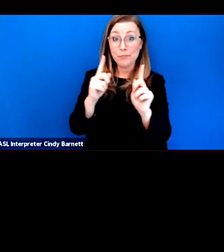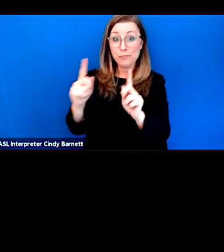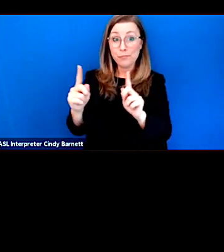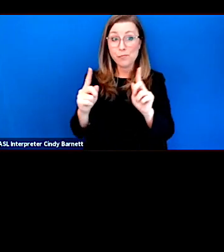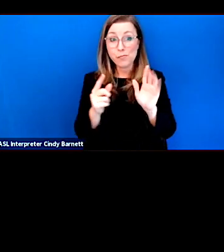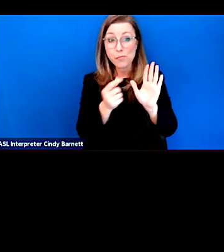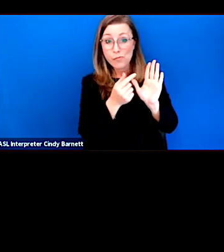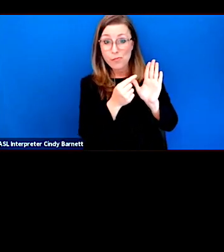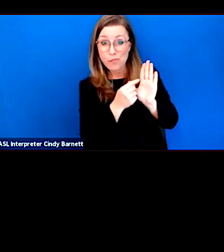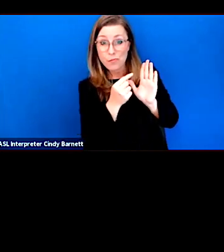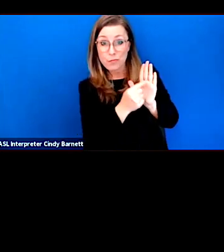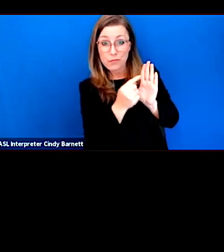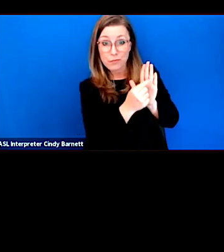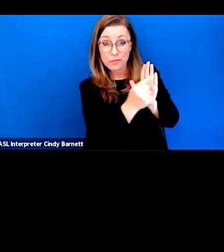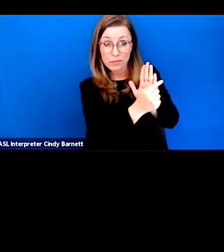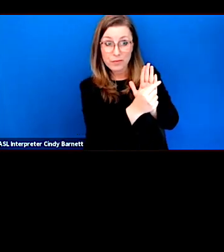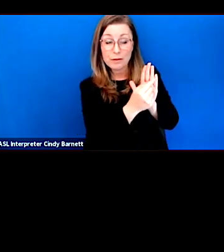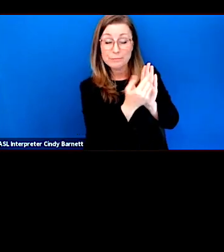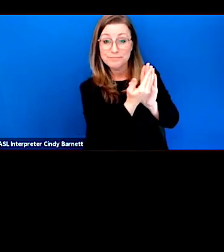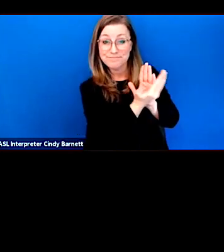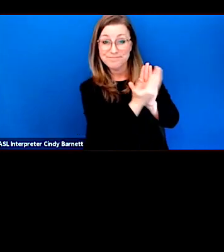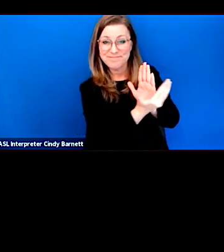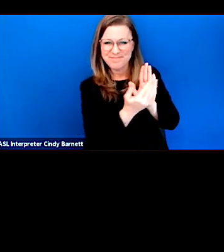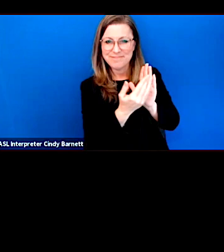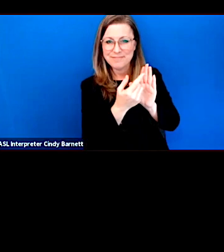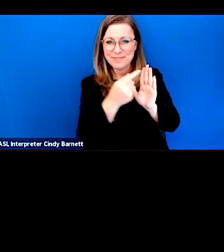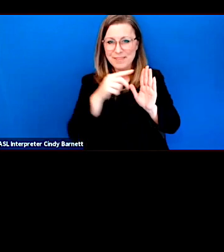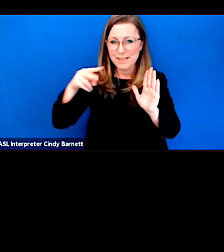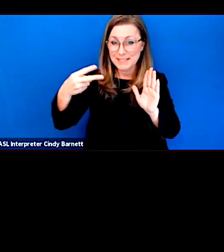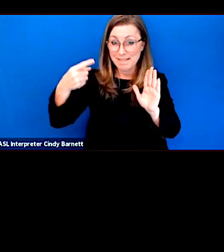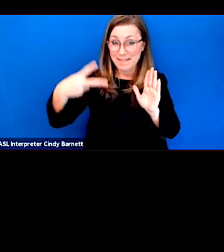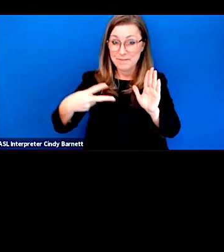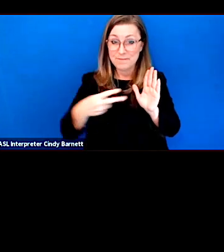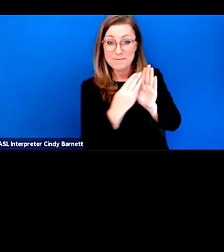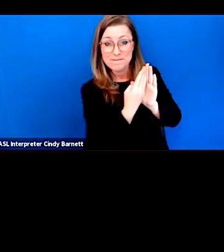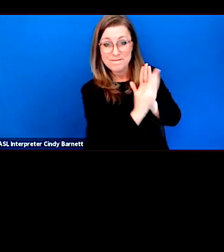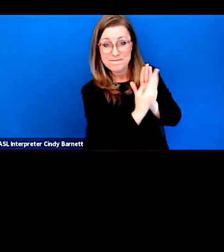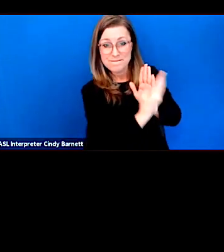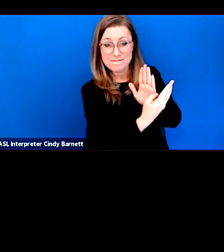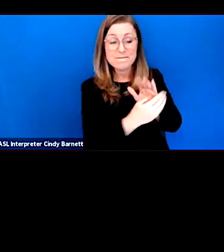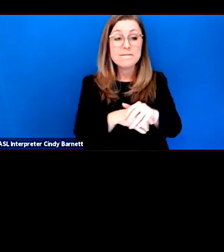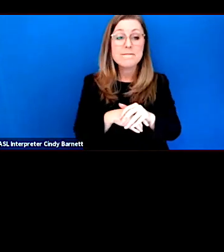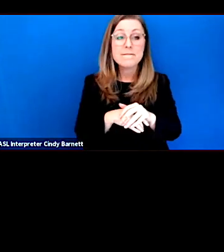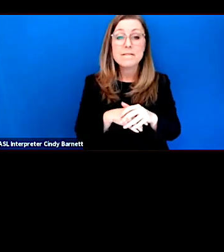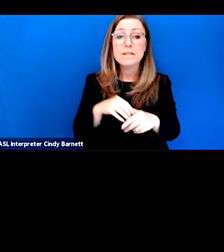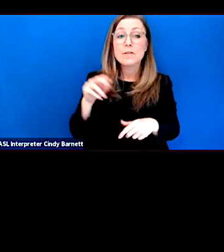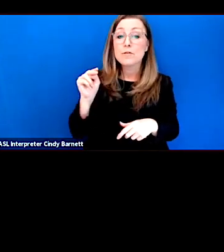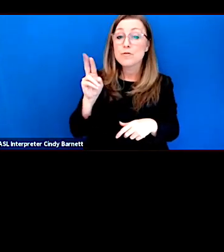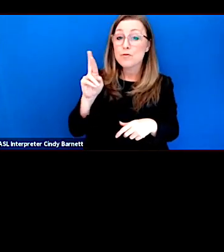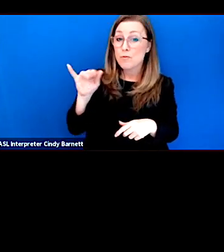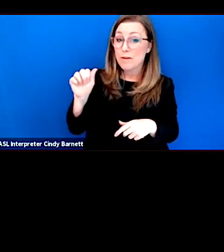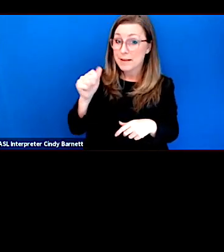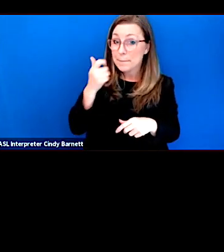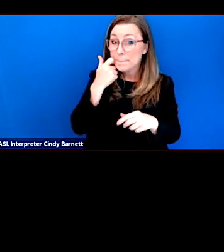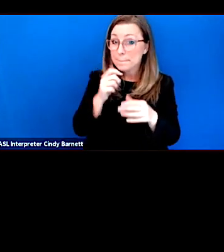process. And as Nuria mentioned in the previous slides and before our break, we have established our